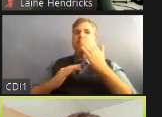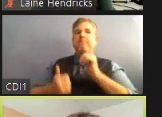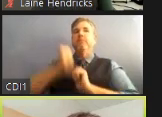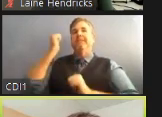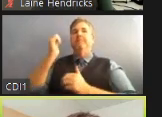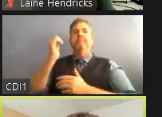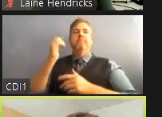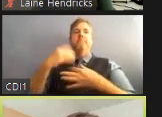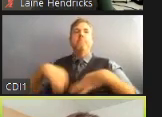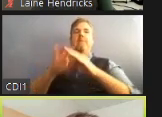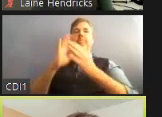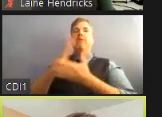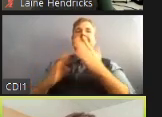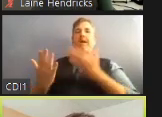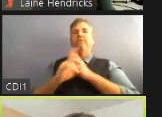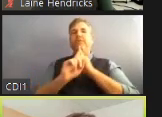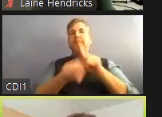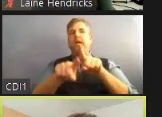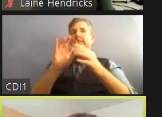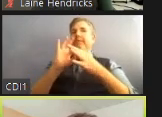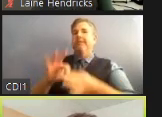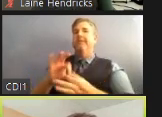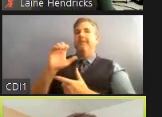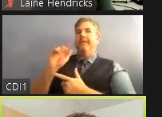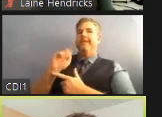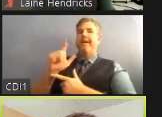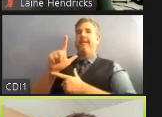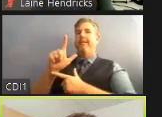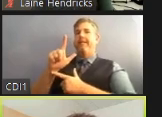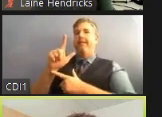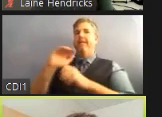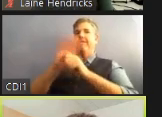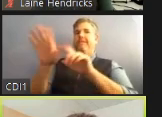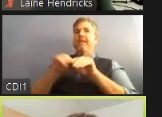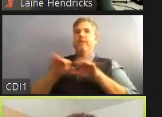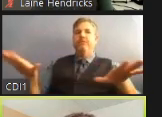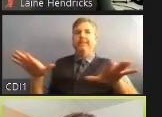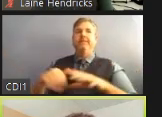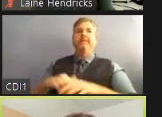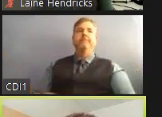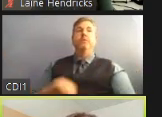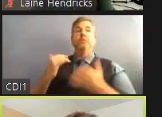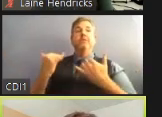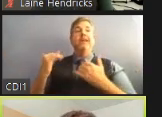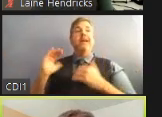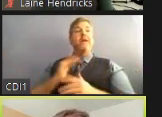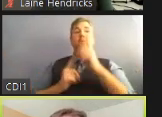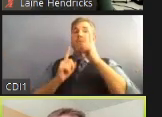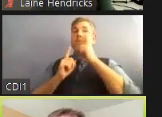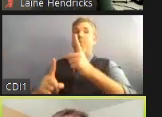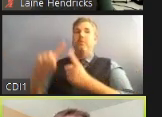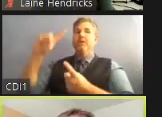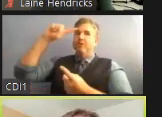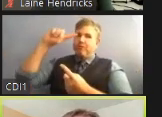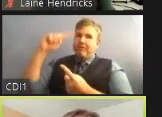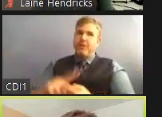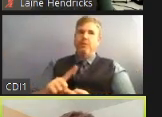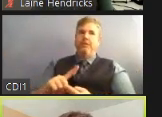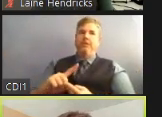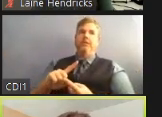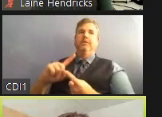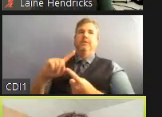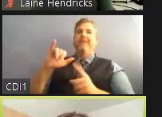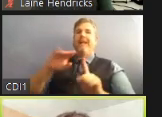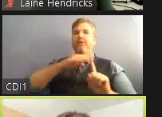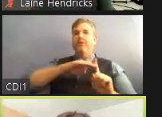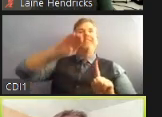plan. And our goal again is to reduce that curve in the Canal by the end of this month. And